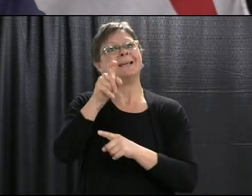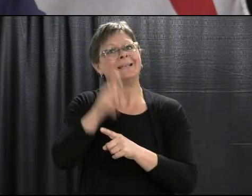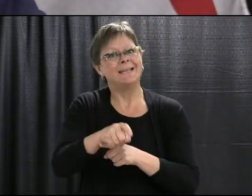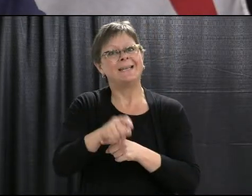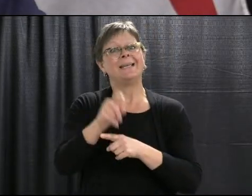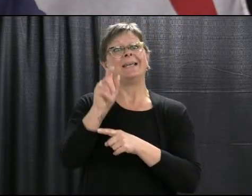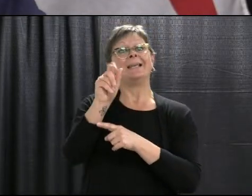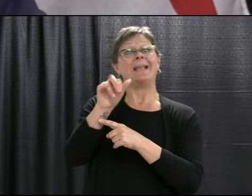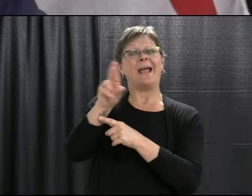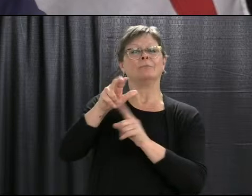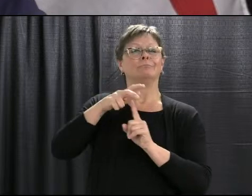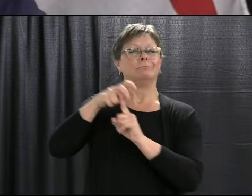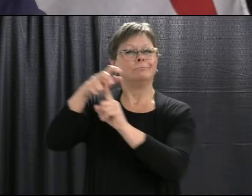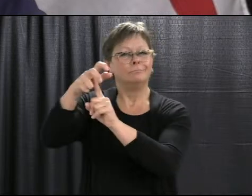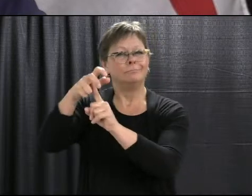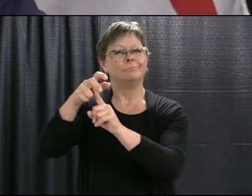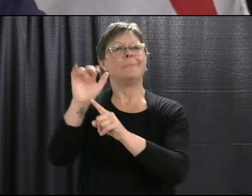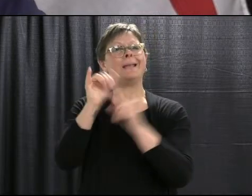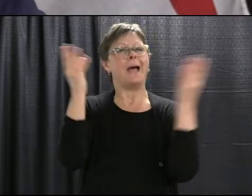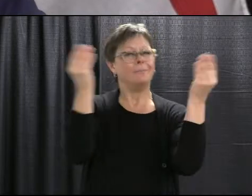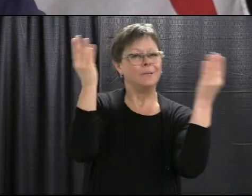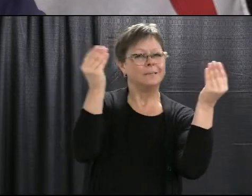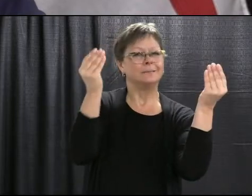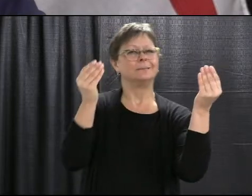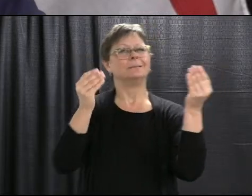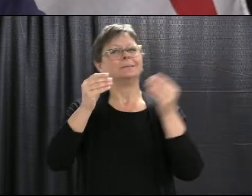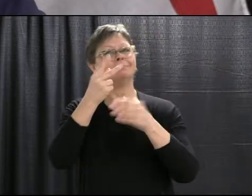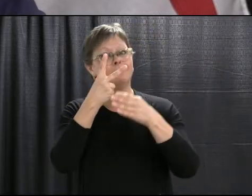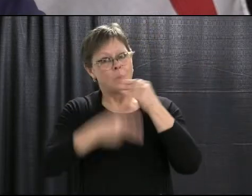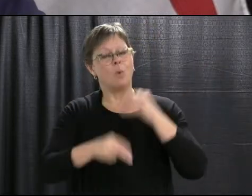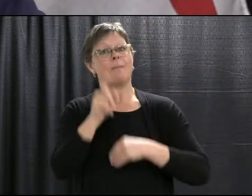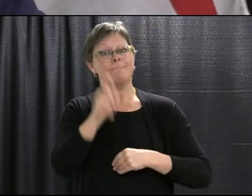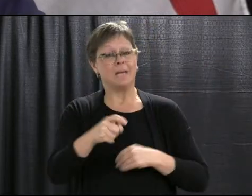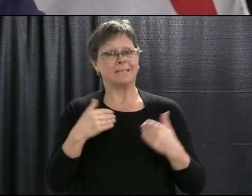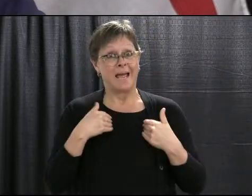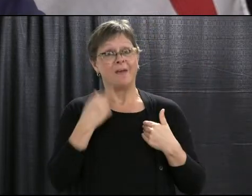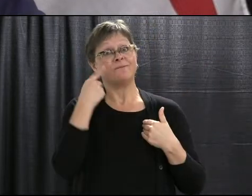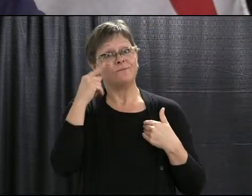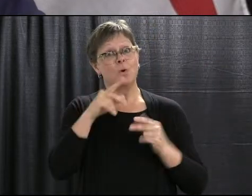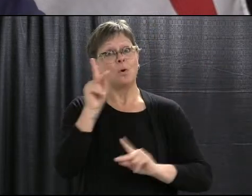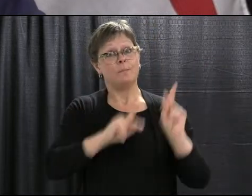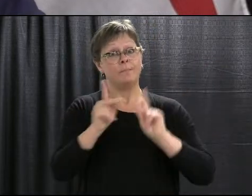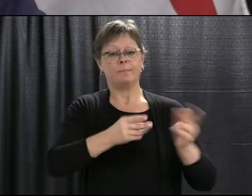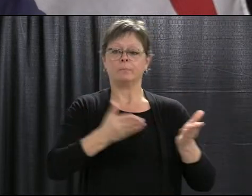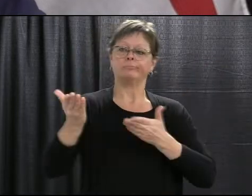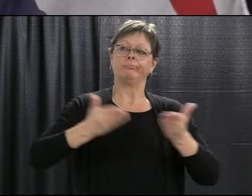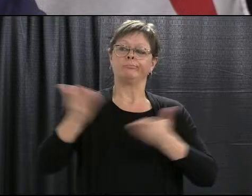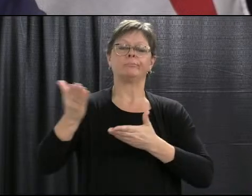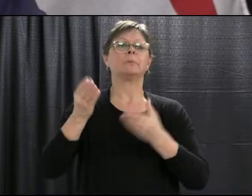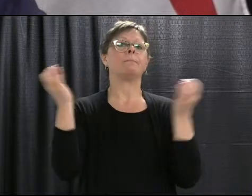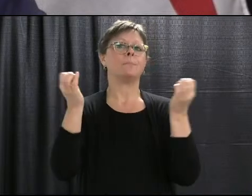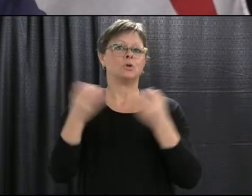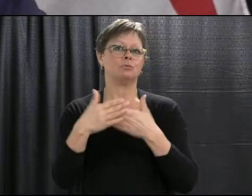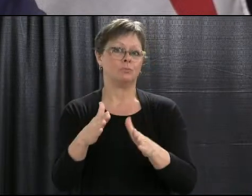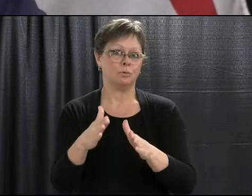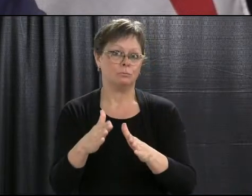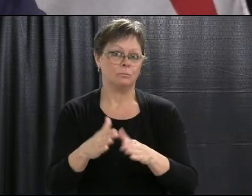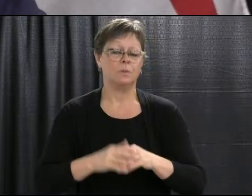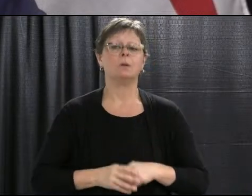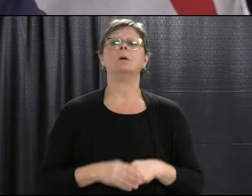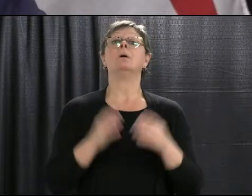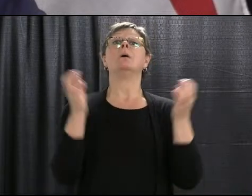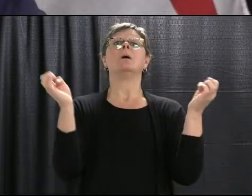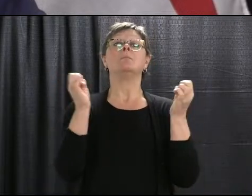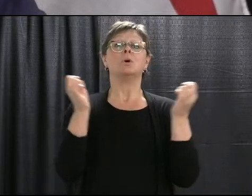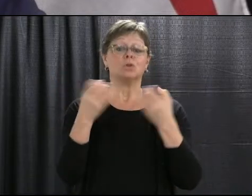road ambulance system to work most efficiently to get people to that emergency room. Secondly, when they go through the